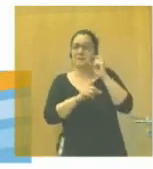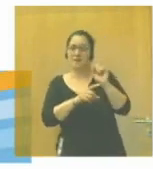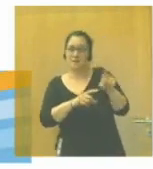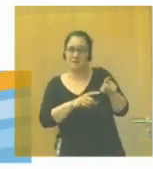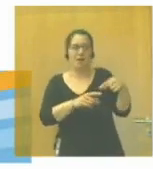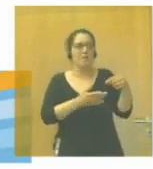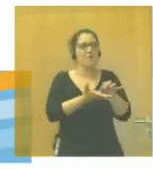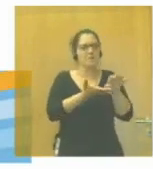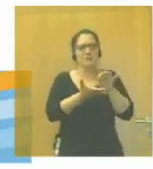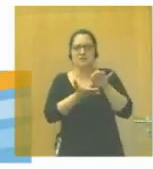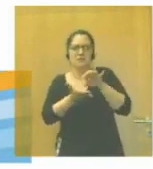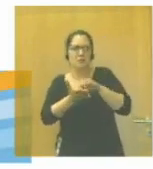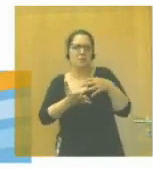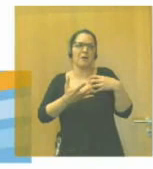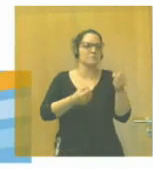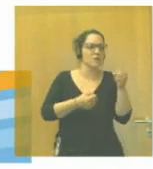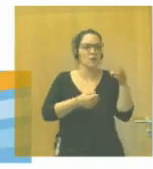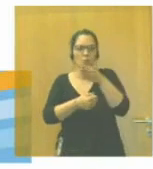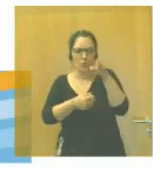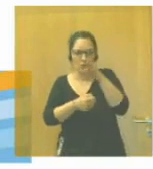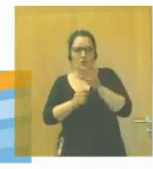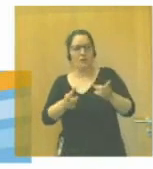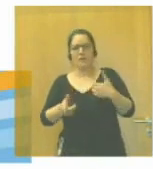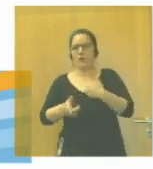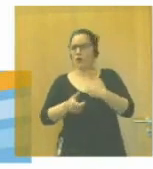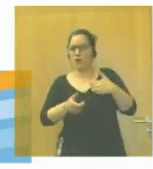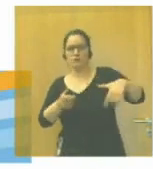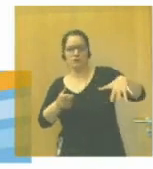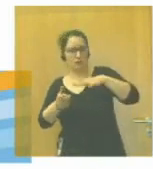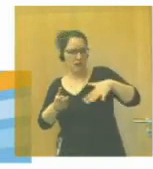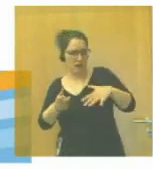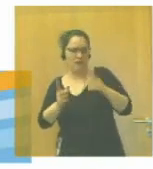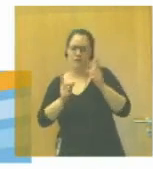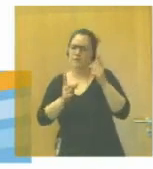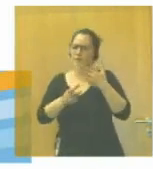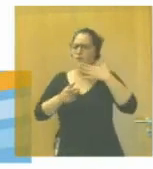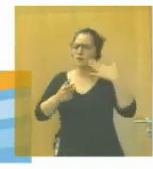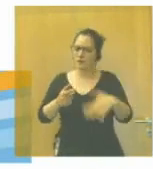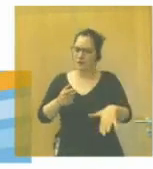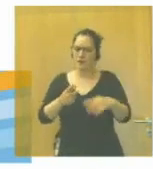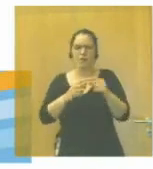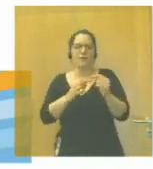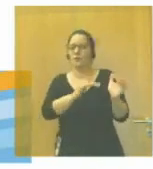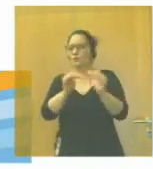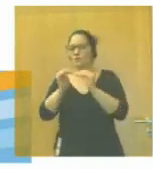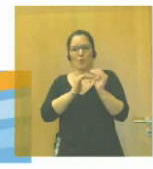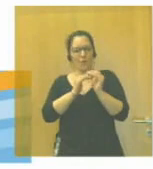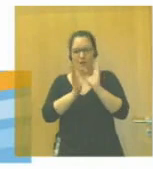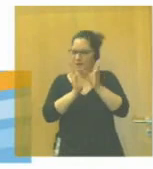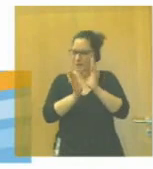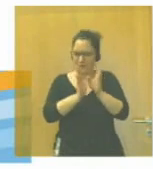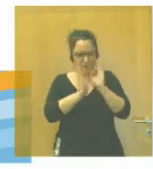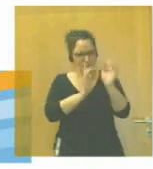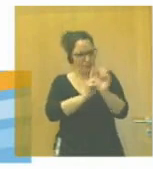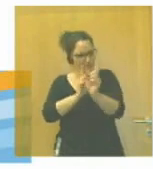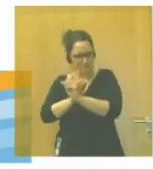each target audience that you're trying to reduce suicide in and not come in with a one-size-fits-all approach. It's in the